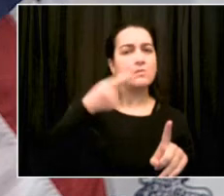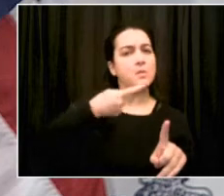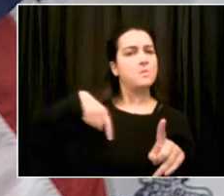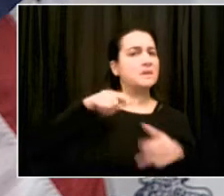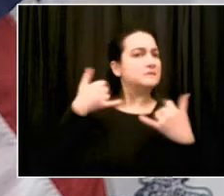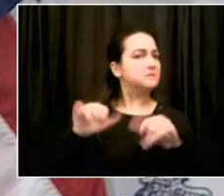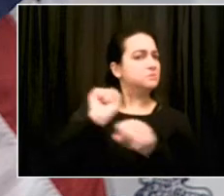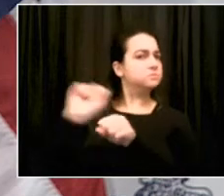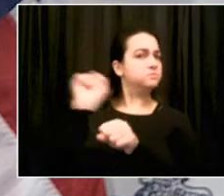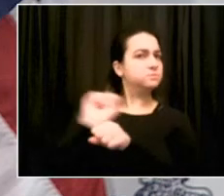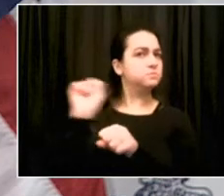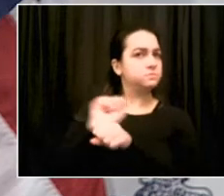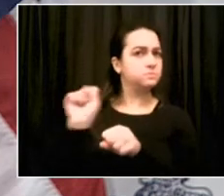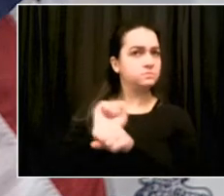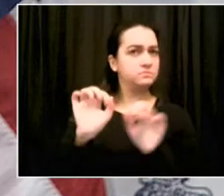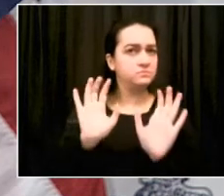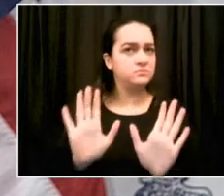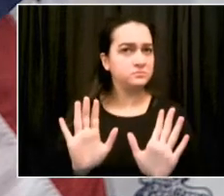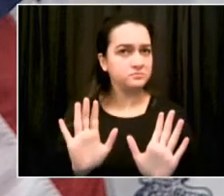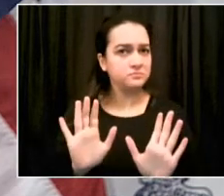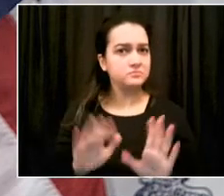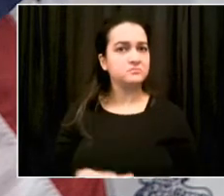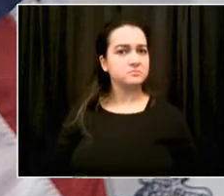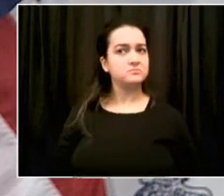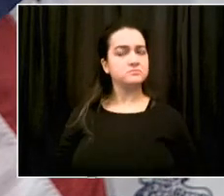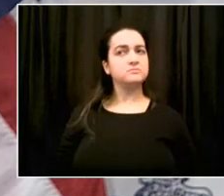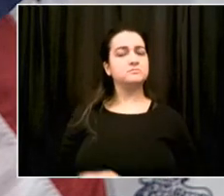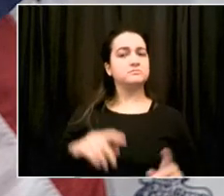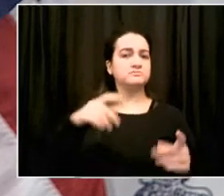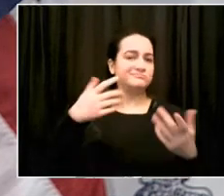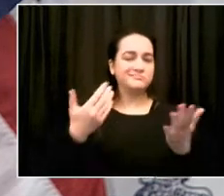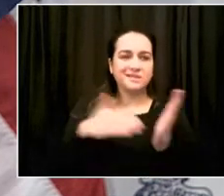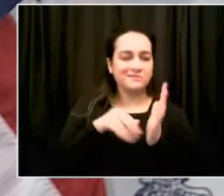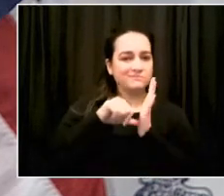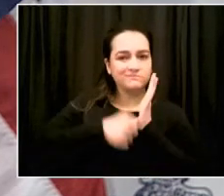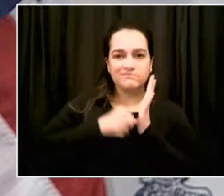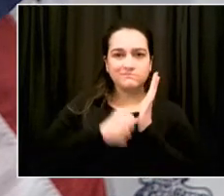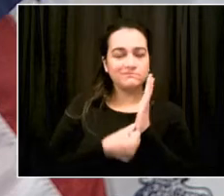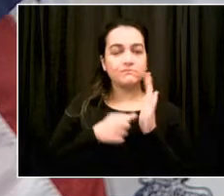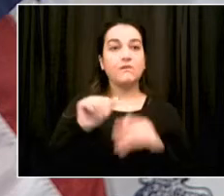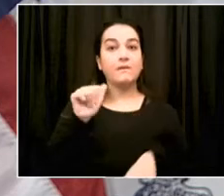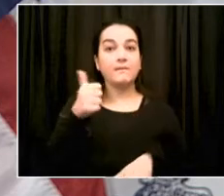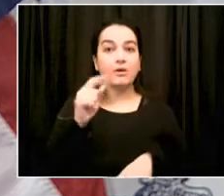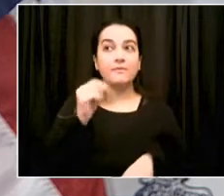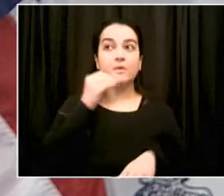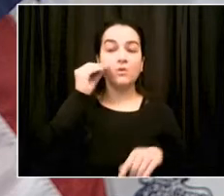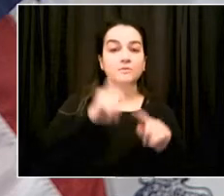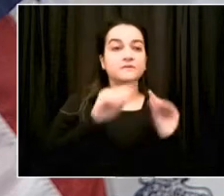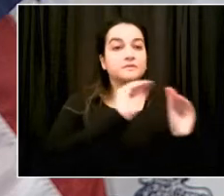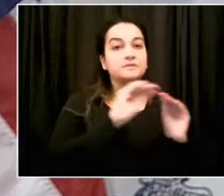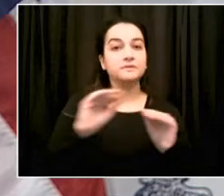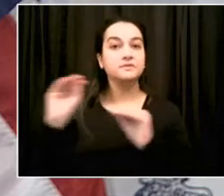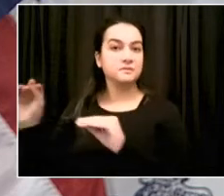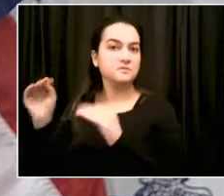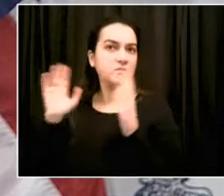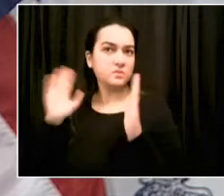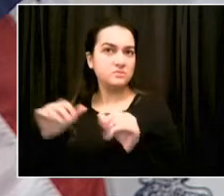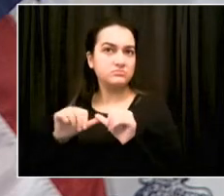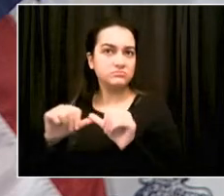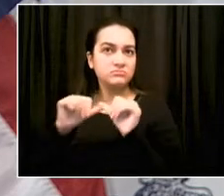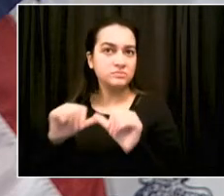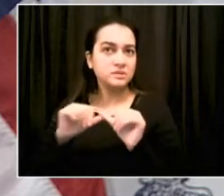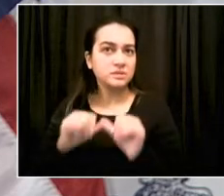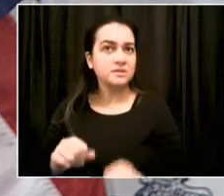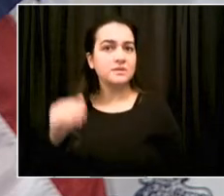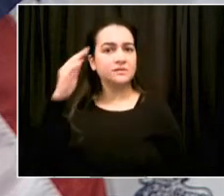housing, a family like so many working New Yorkers that struggled for years and years to make ends meet. We all know so many New Yorkers